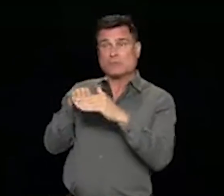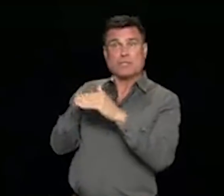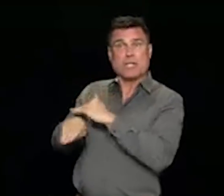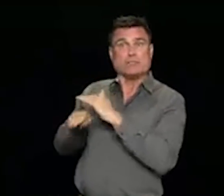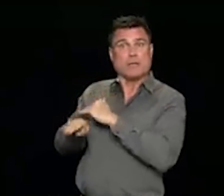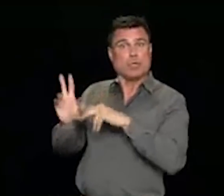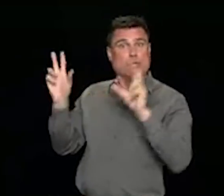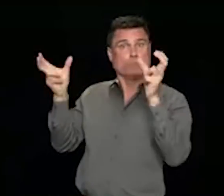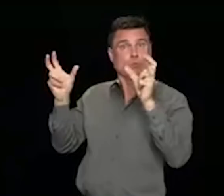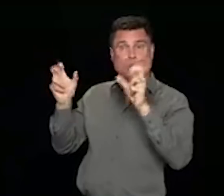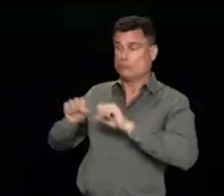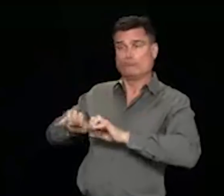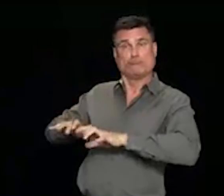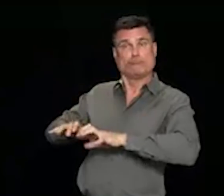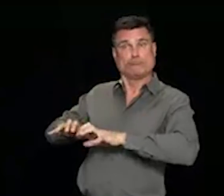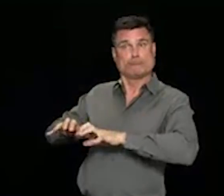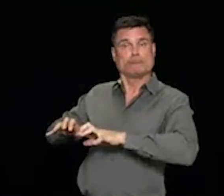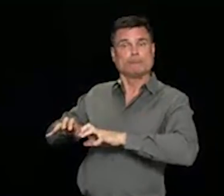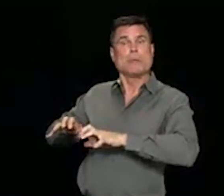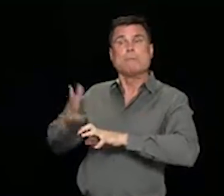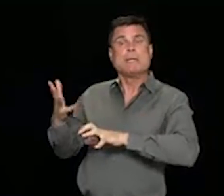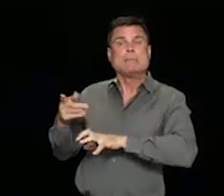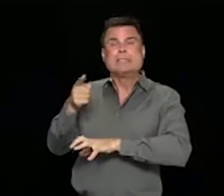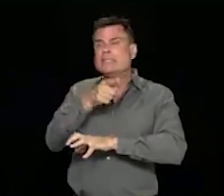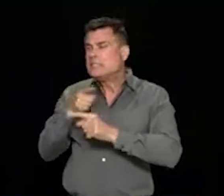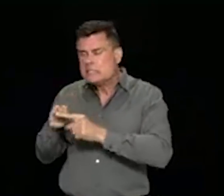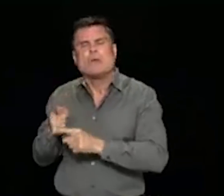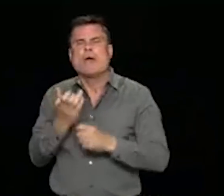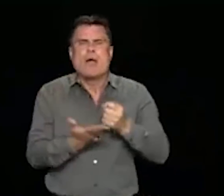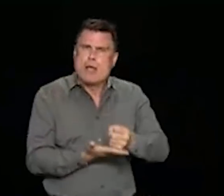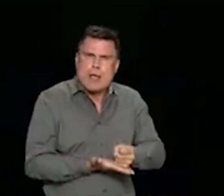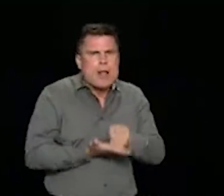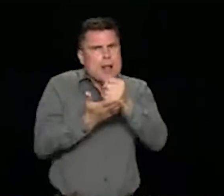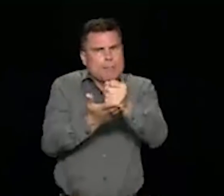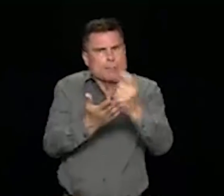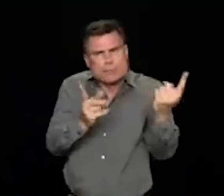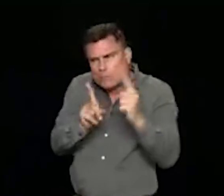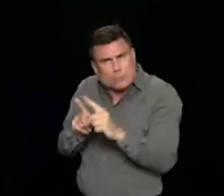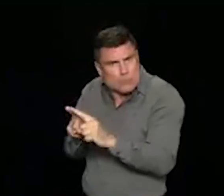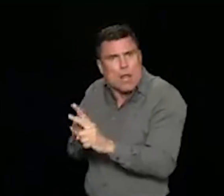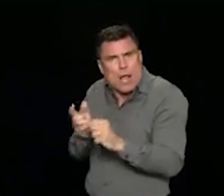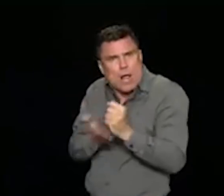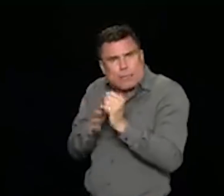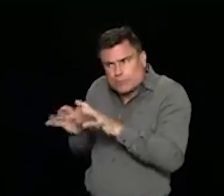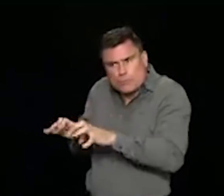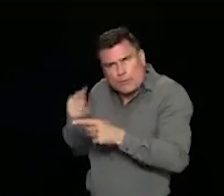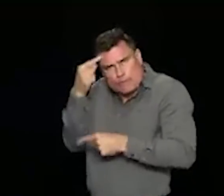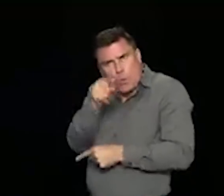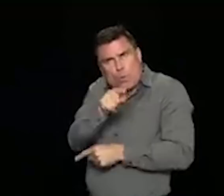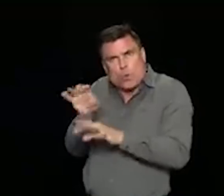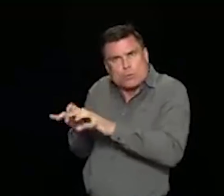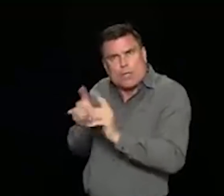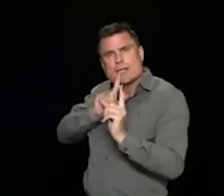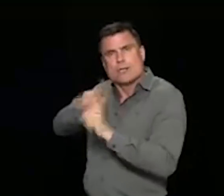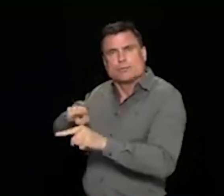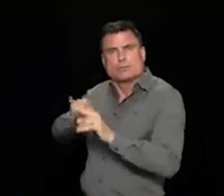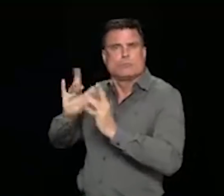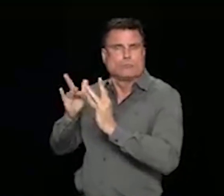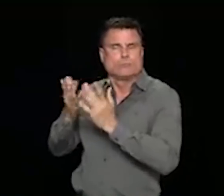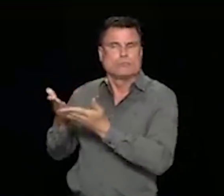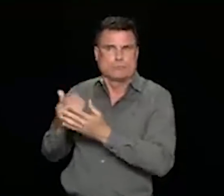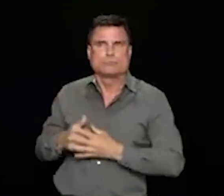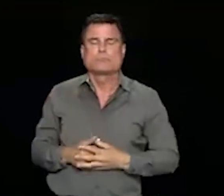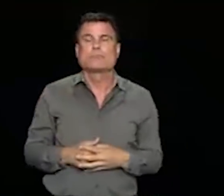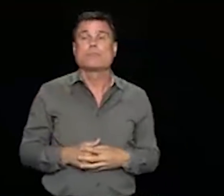technology, please assist them in helping to complete that survey. I know now that we are in phase 2, there is a lot to look